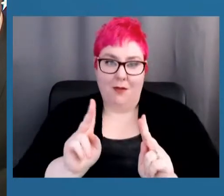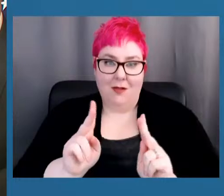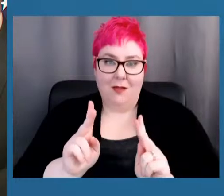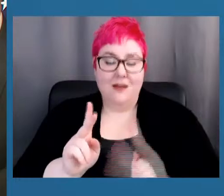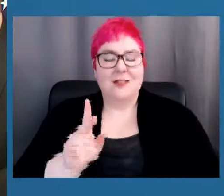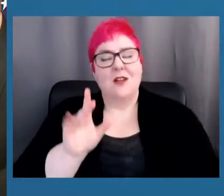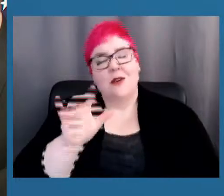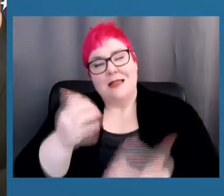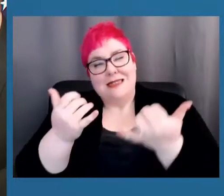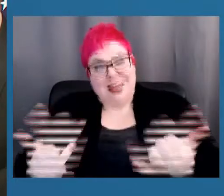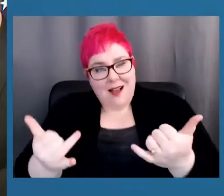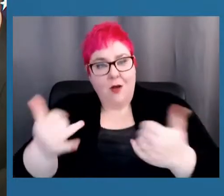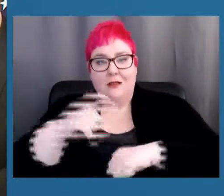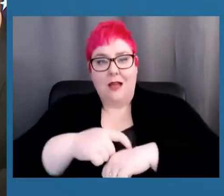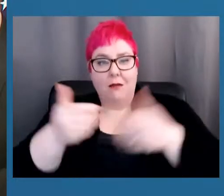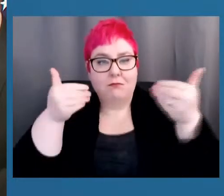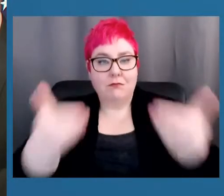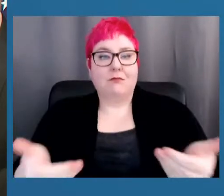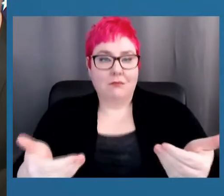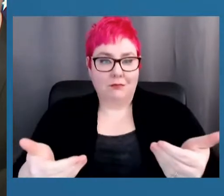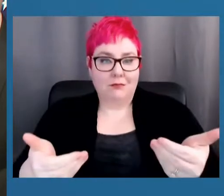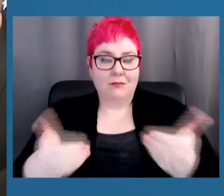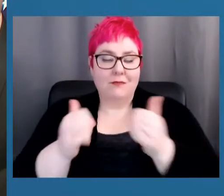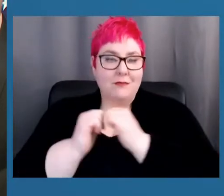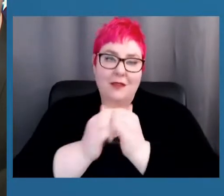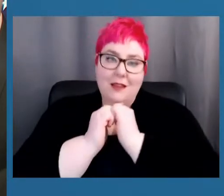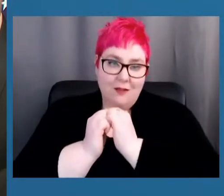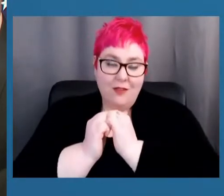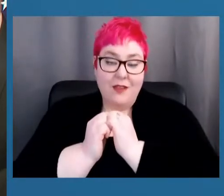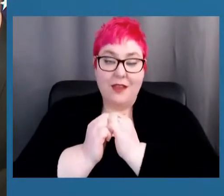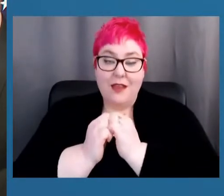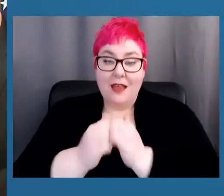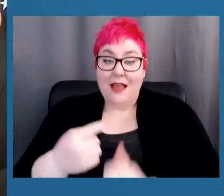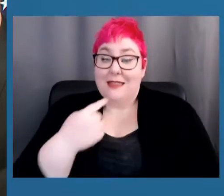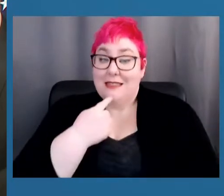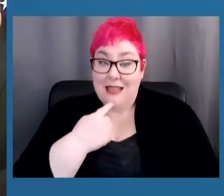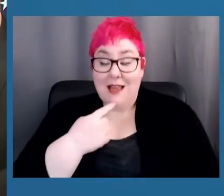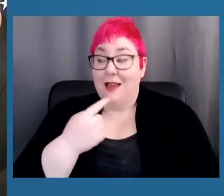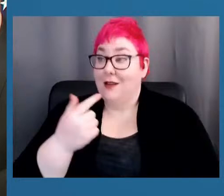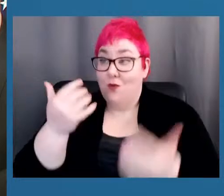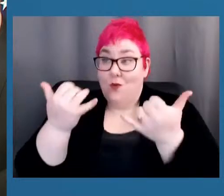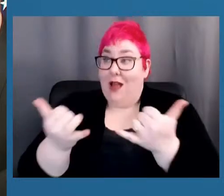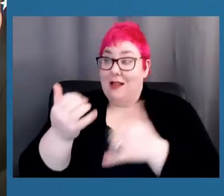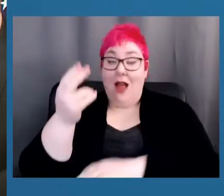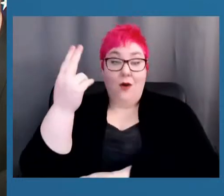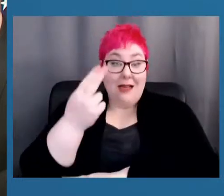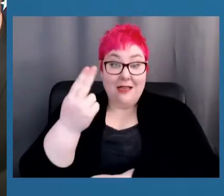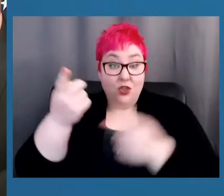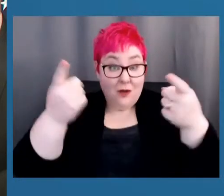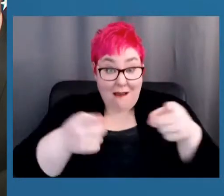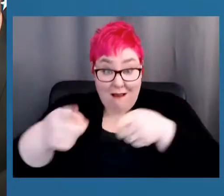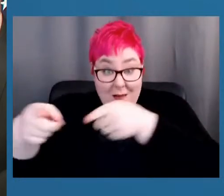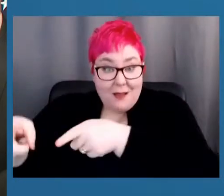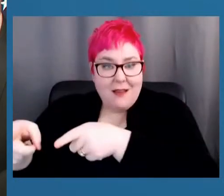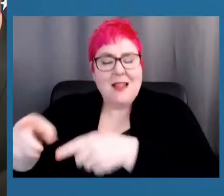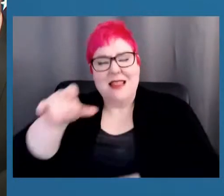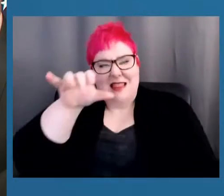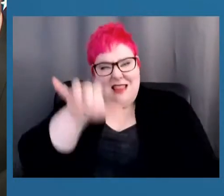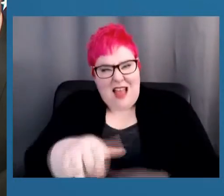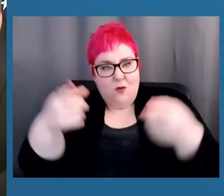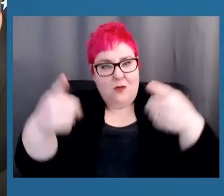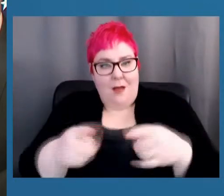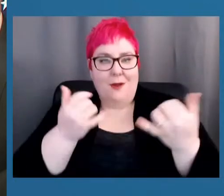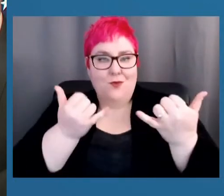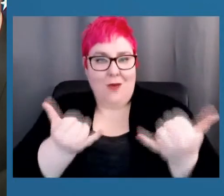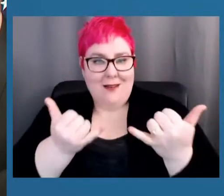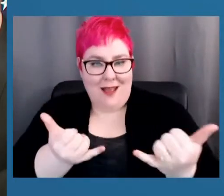up and say, as the camera of history is rolling, because that's what is happening right now. The camera